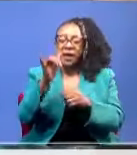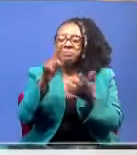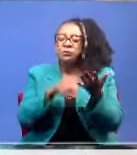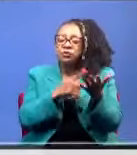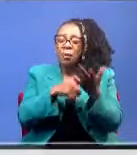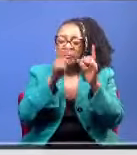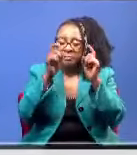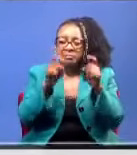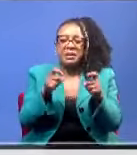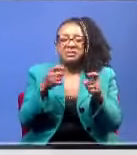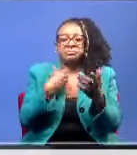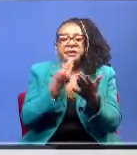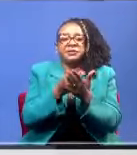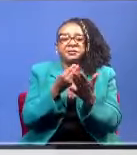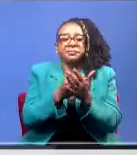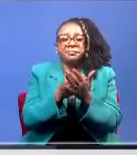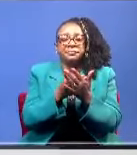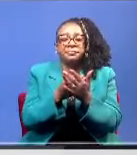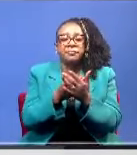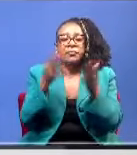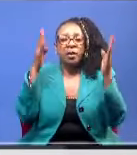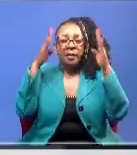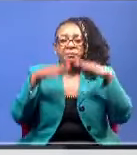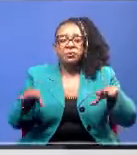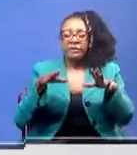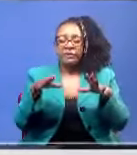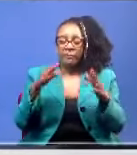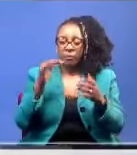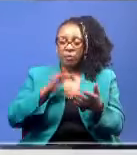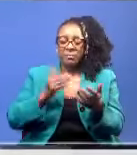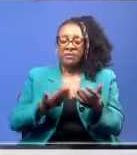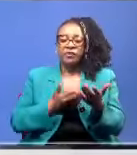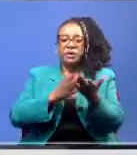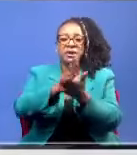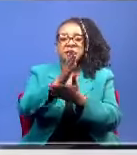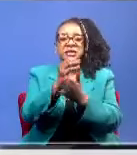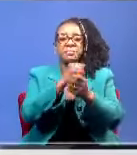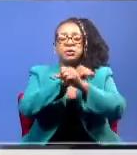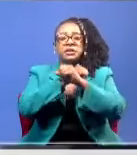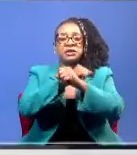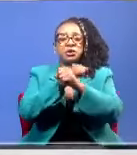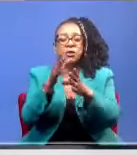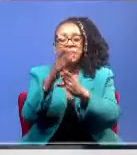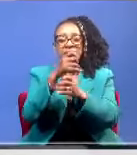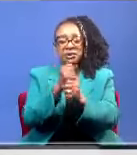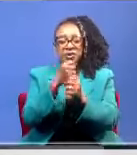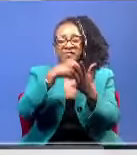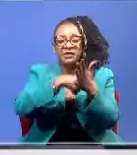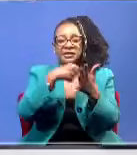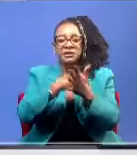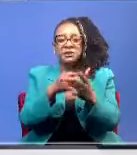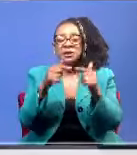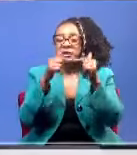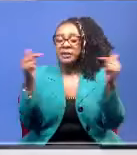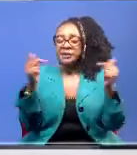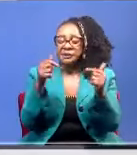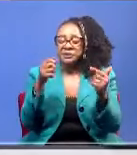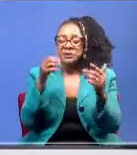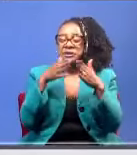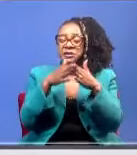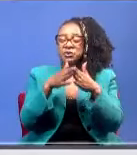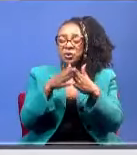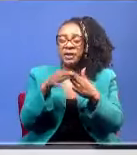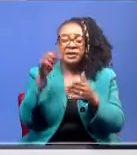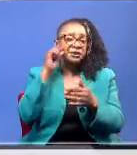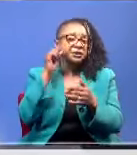mzungu ana pesa. According to Muslims Women Advancement of Rights and Protection, an organization fighting against sexual and gender-based